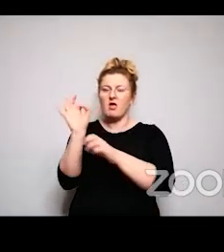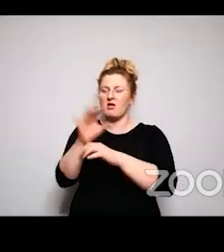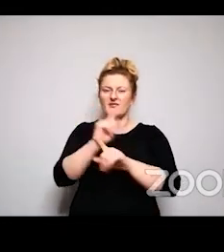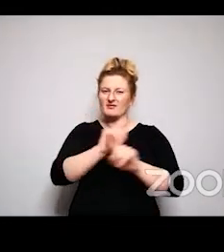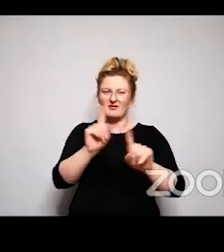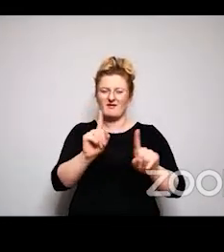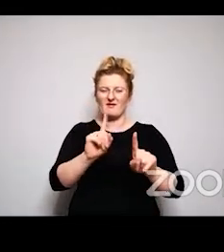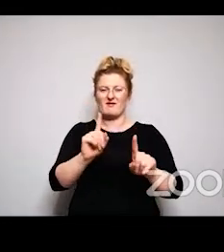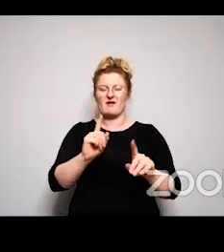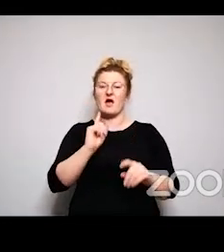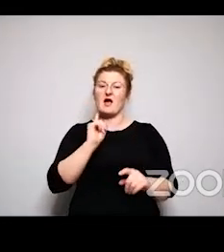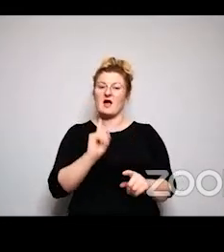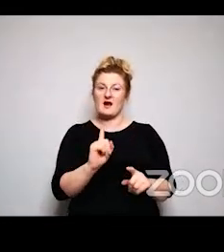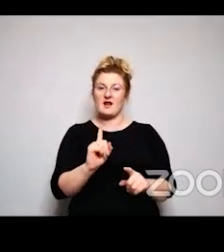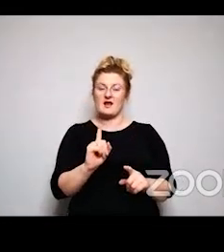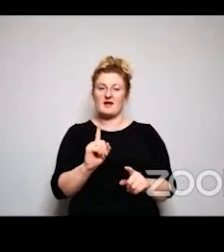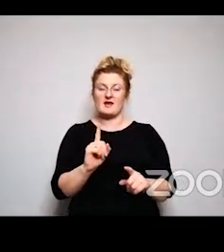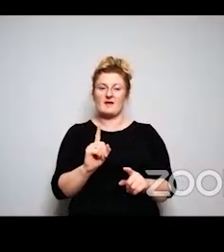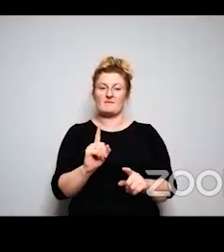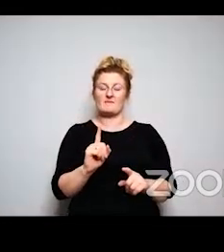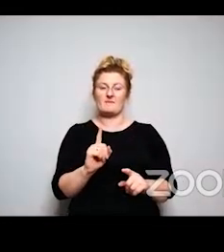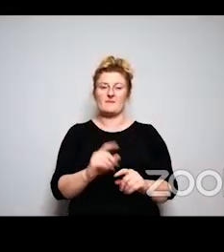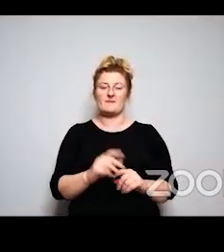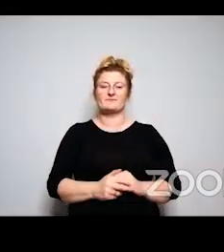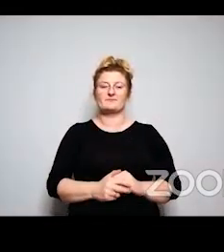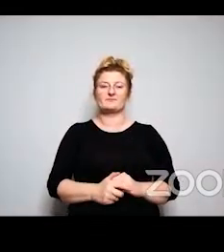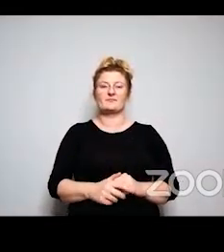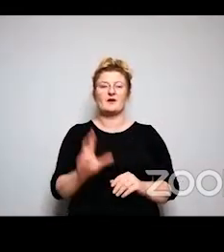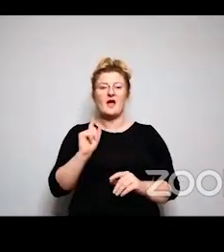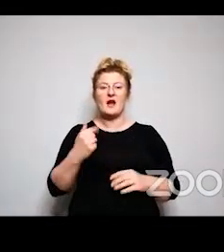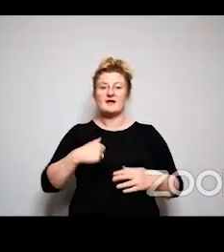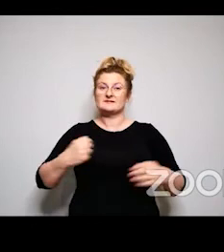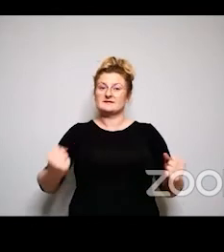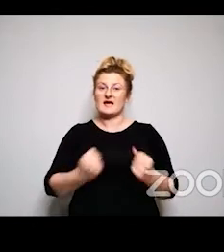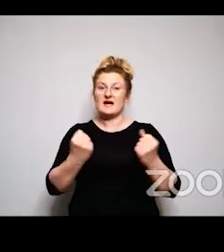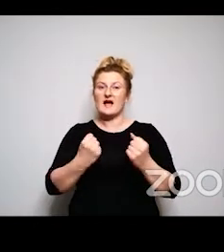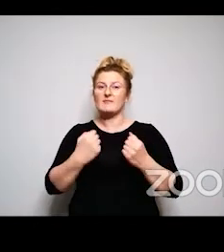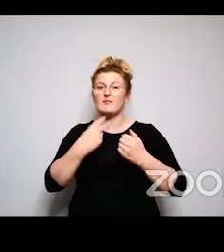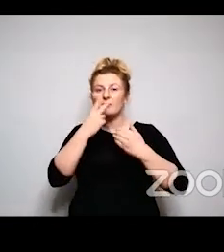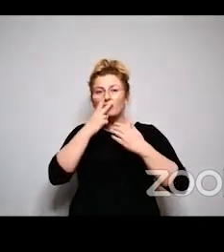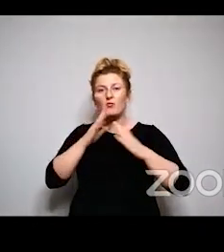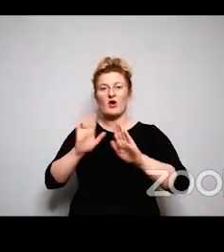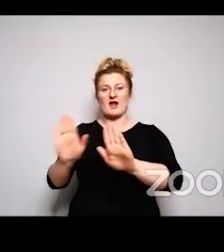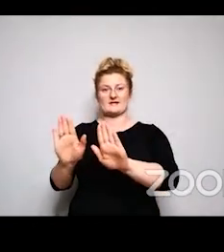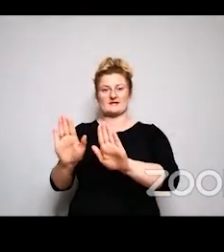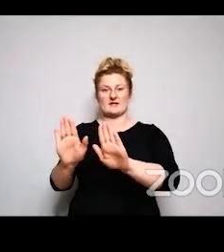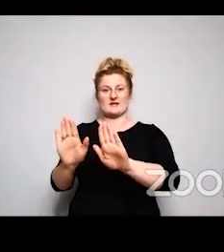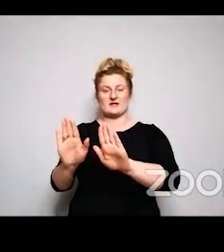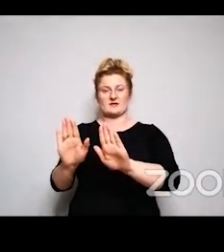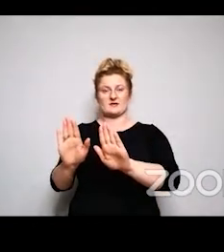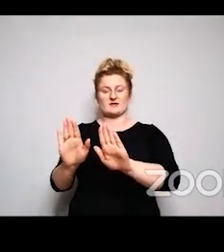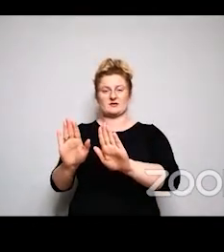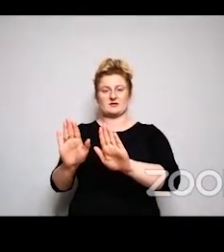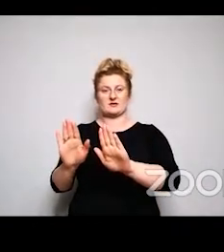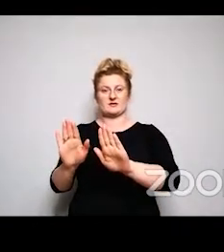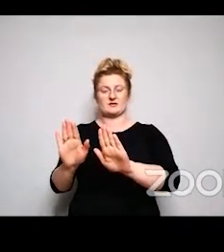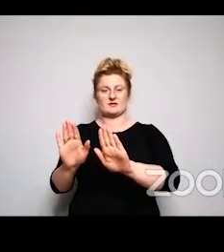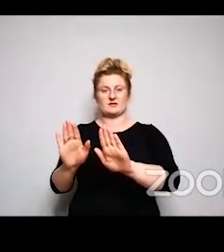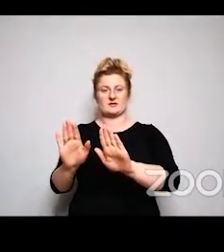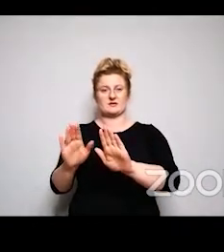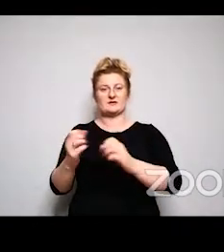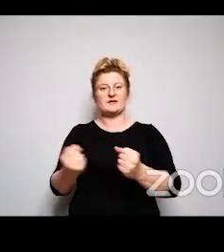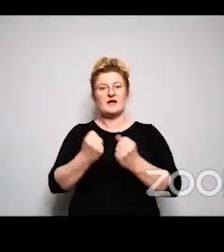noticed this and that. Then we go deeper. That's the part of legal counseling and psychological assistance. And